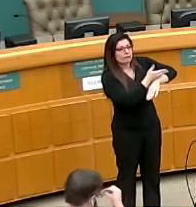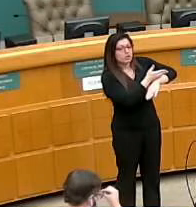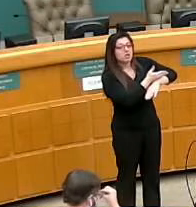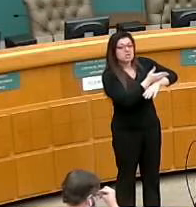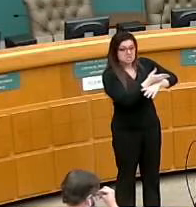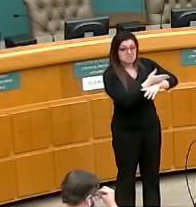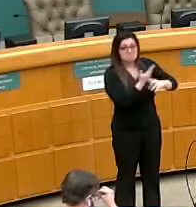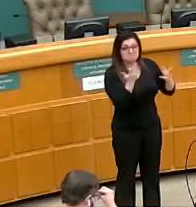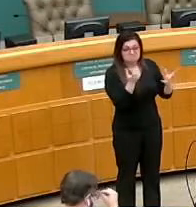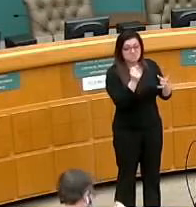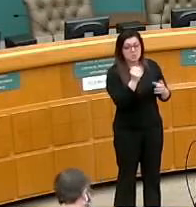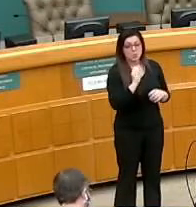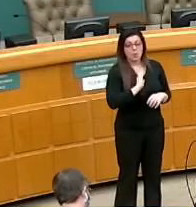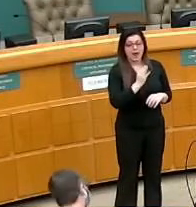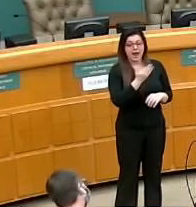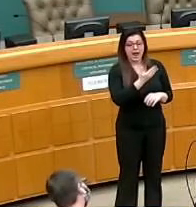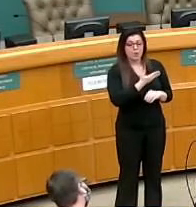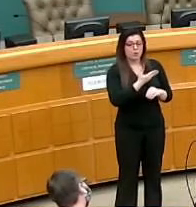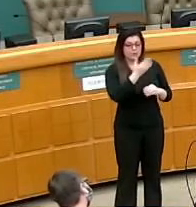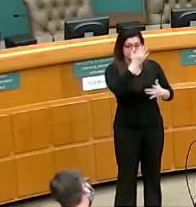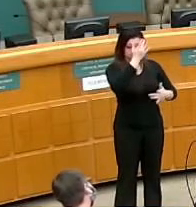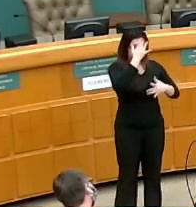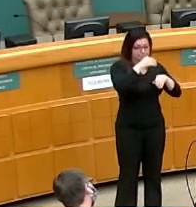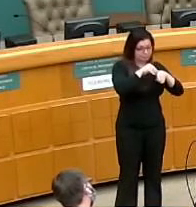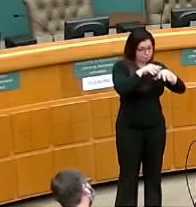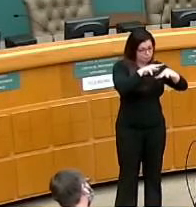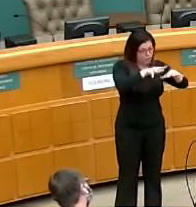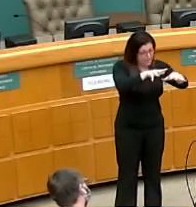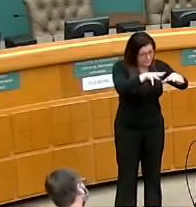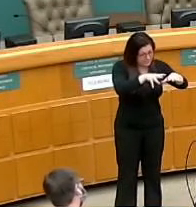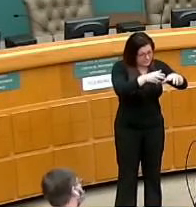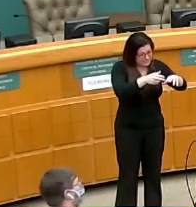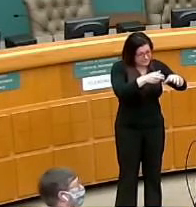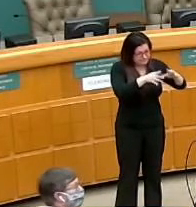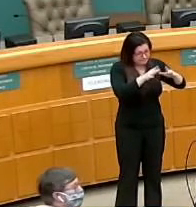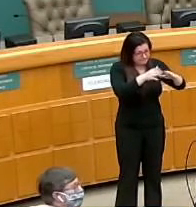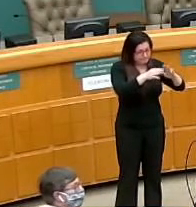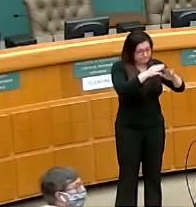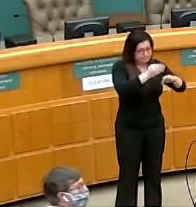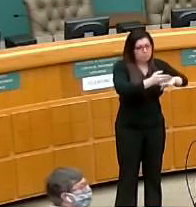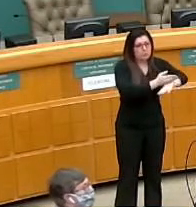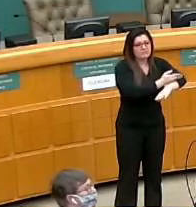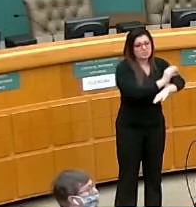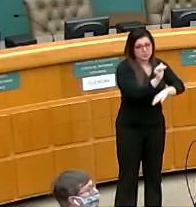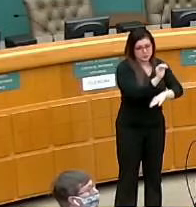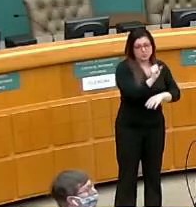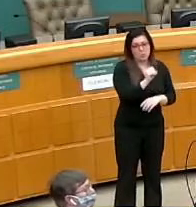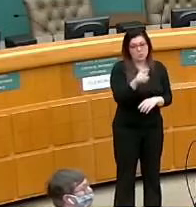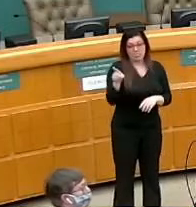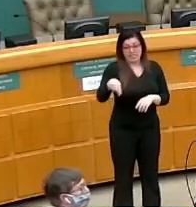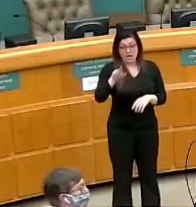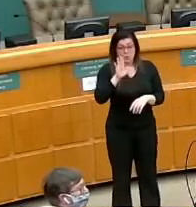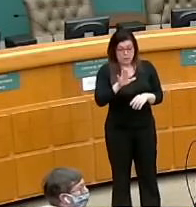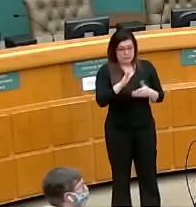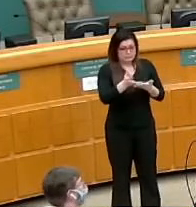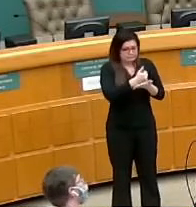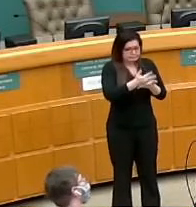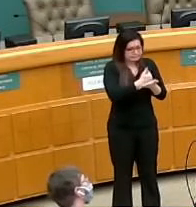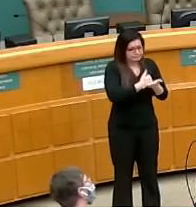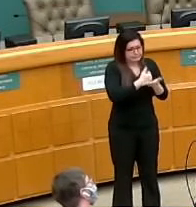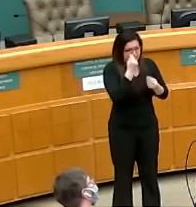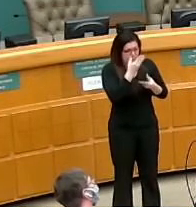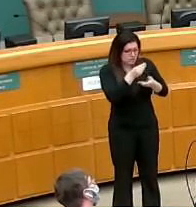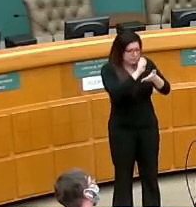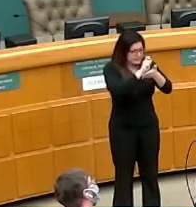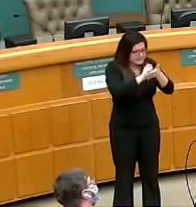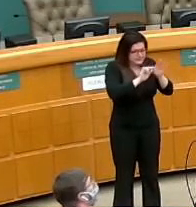bit better. They'll continue to refine that this week and then come back and report to the community this Friday at 5 o'clock in our daily